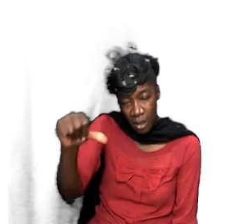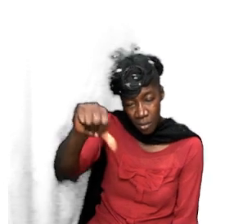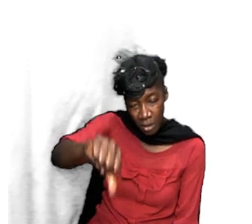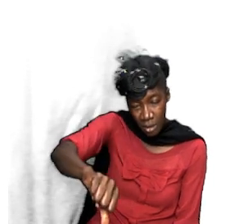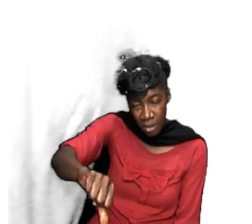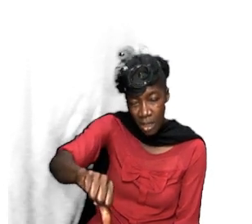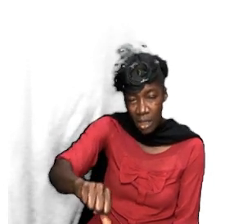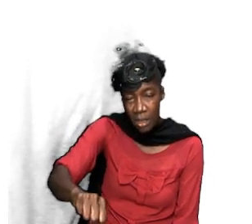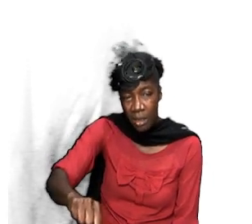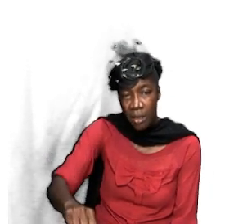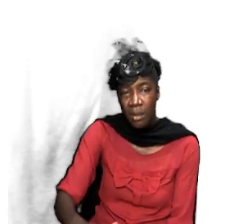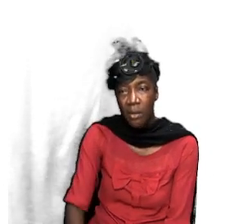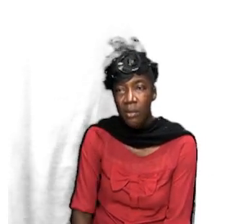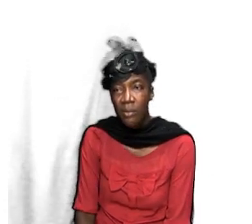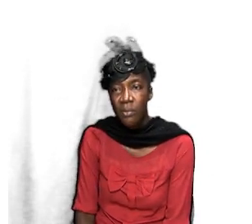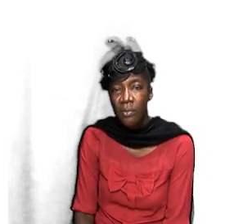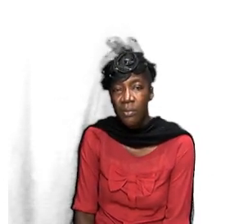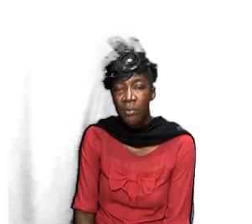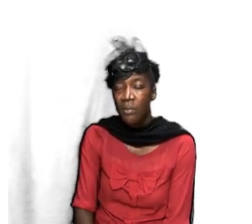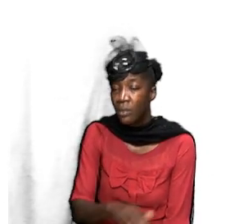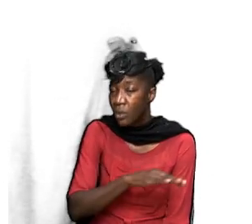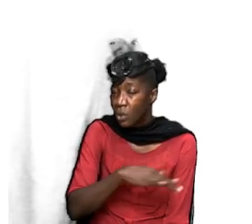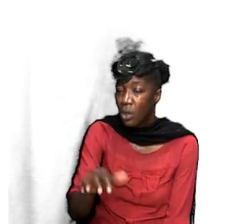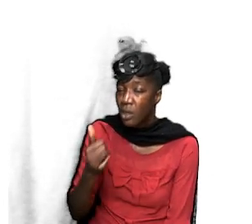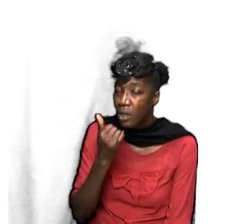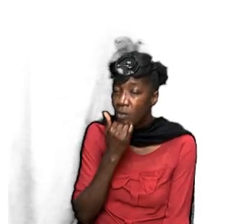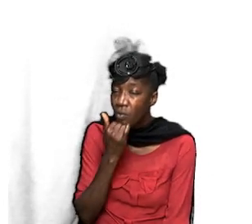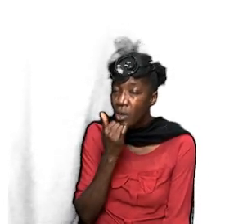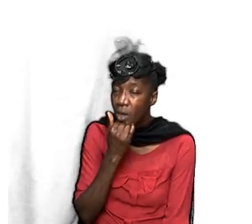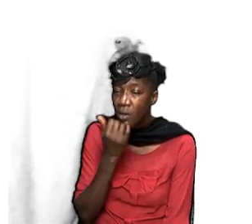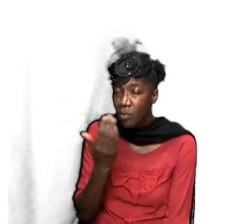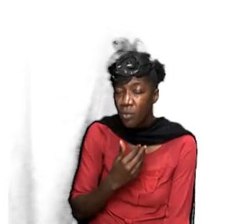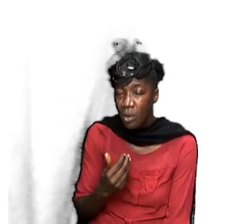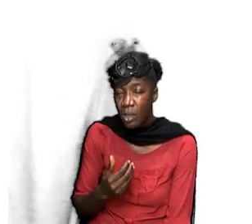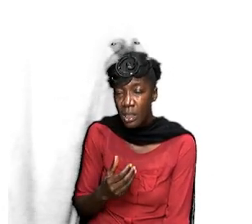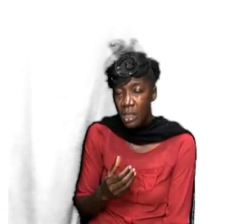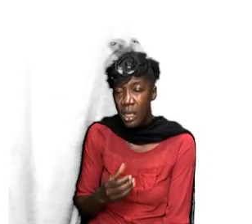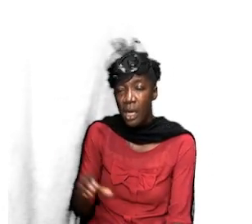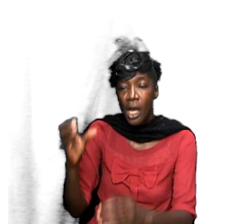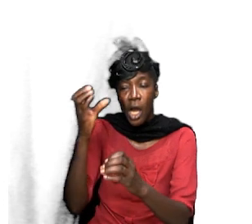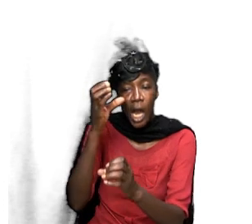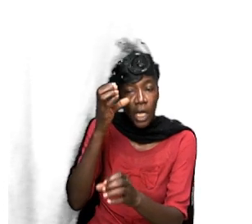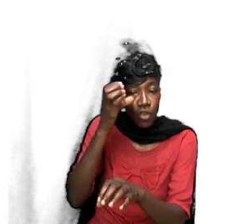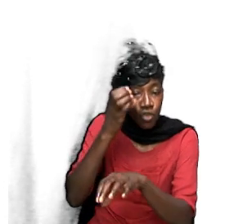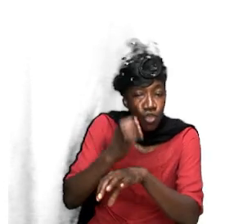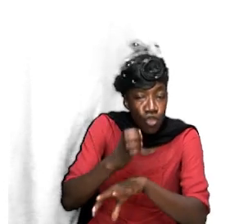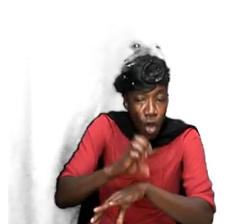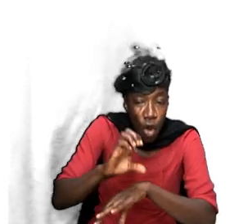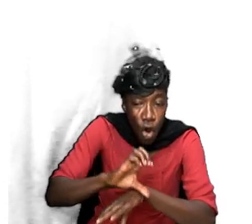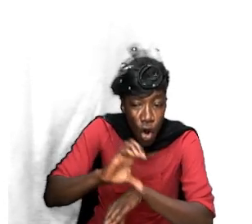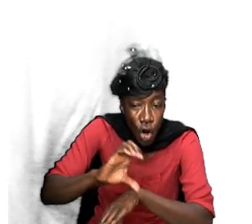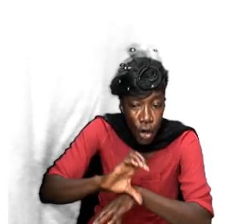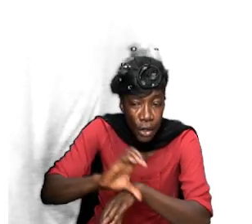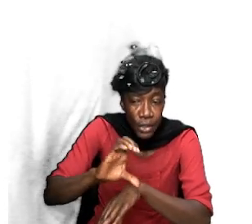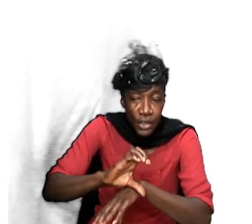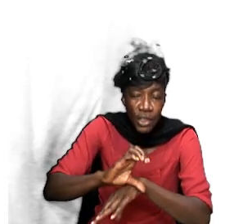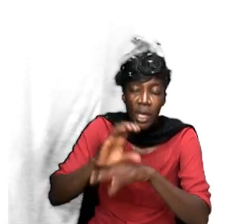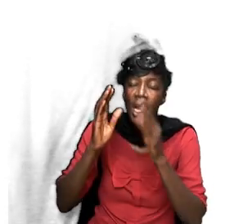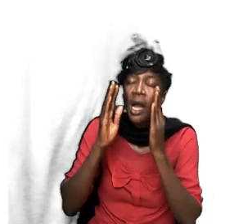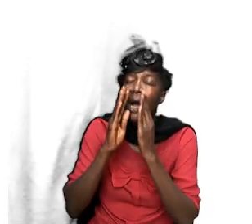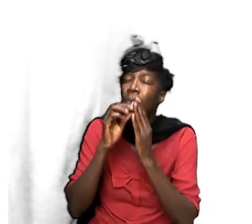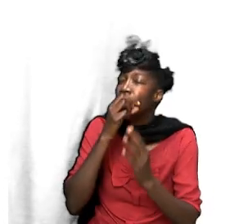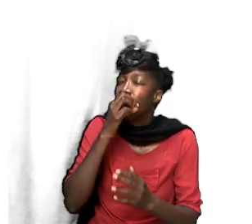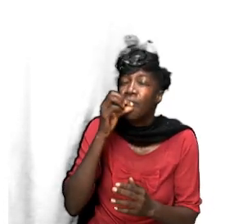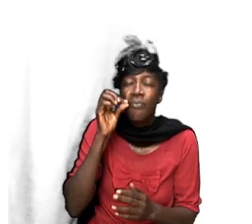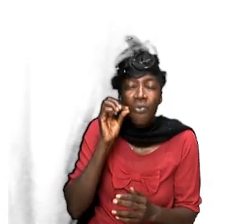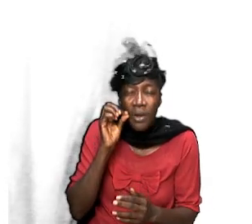wrong with us wanting a sanctuary and praying for a sanctuary, fasting for a sanctuary. But we